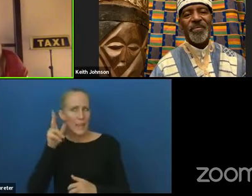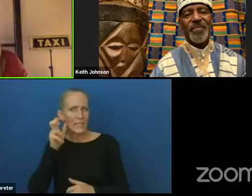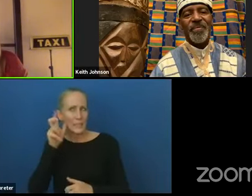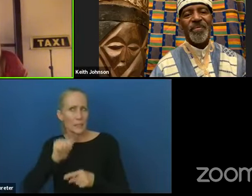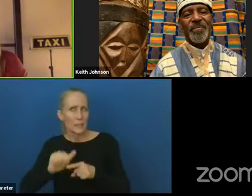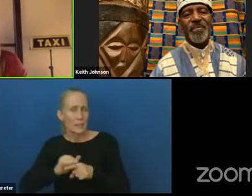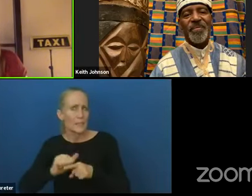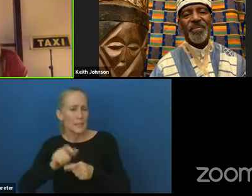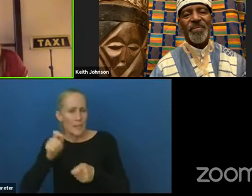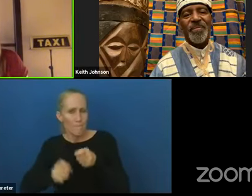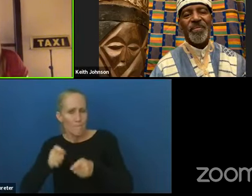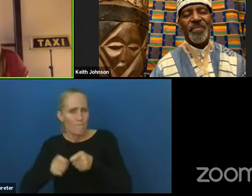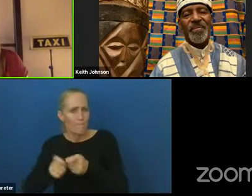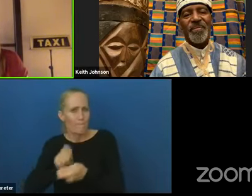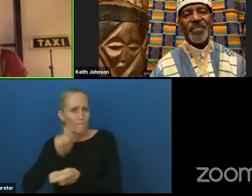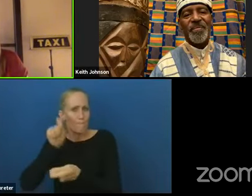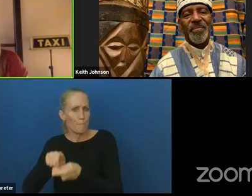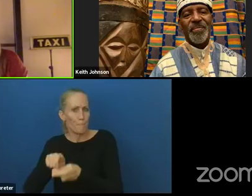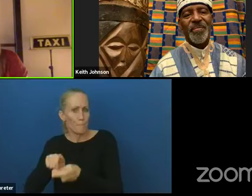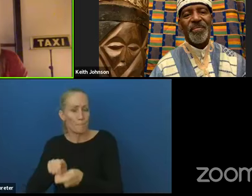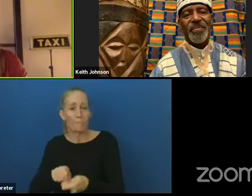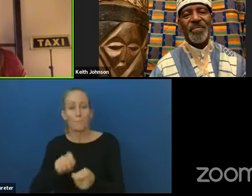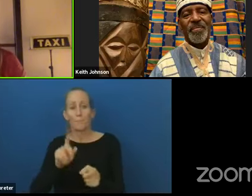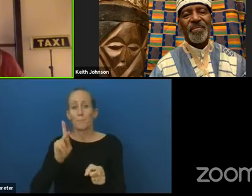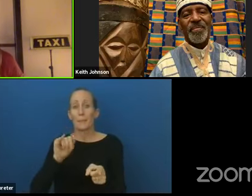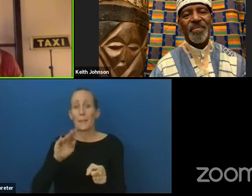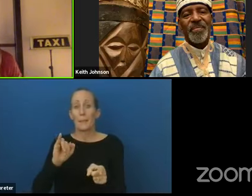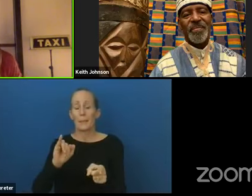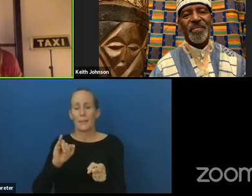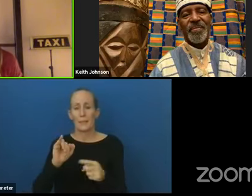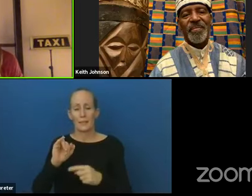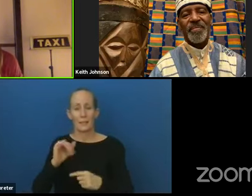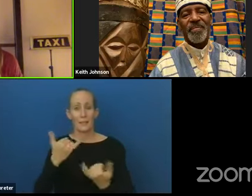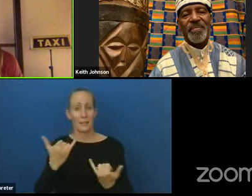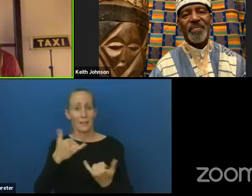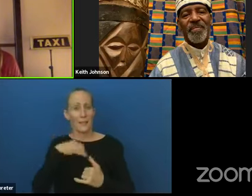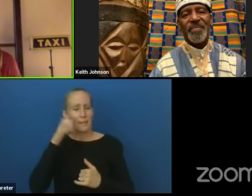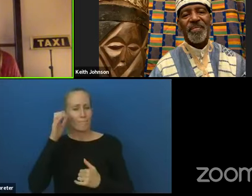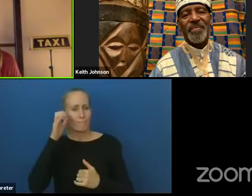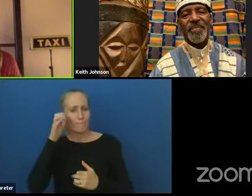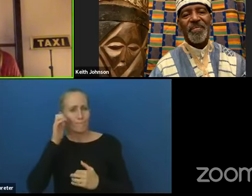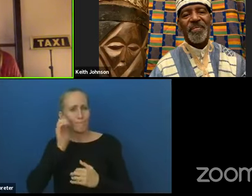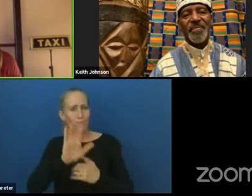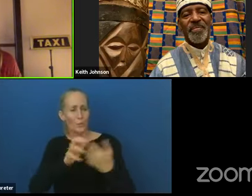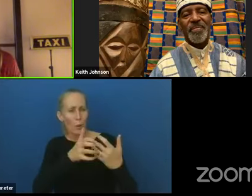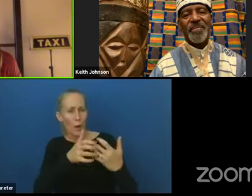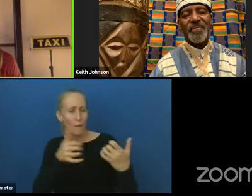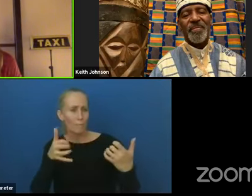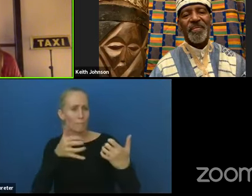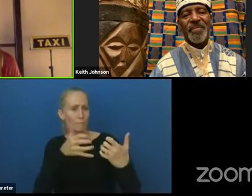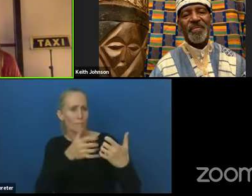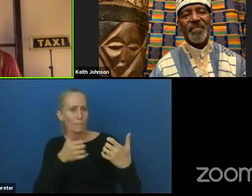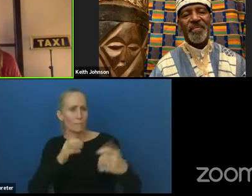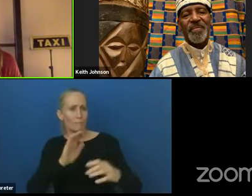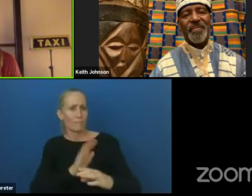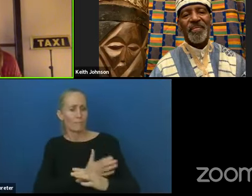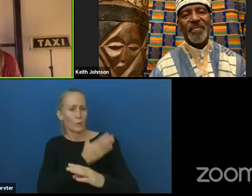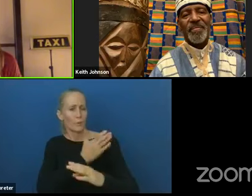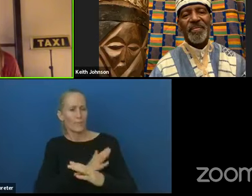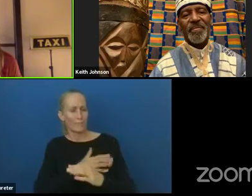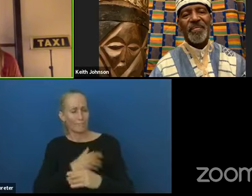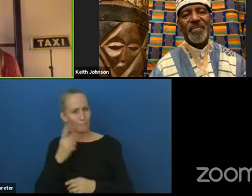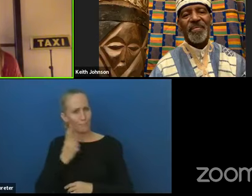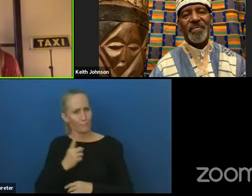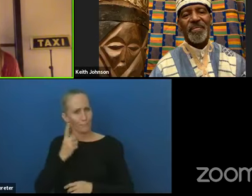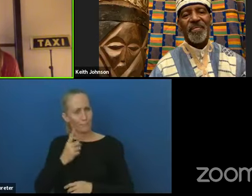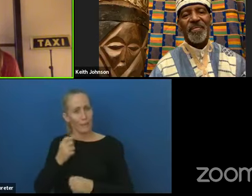One thing that I'm thinking about listening to you play and talk is just how many generations these instruments and these